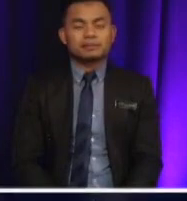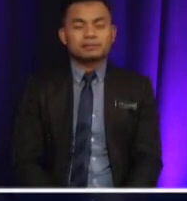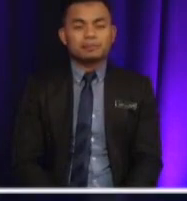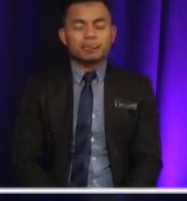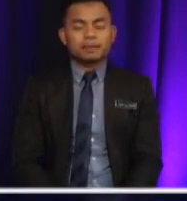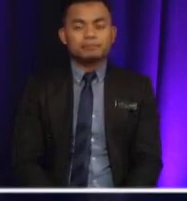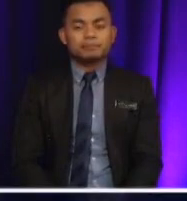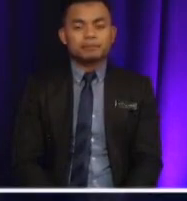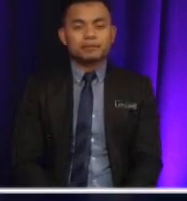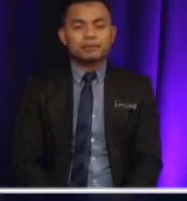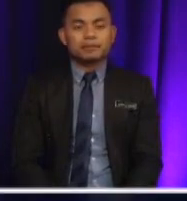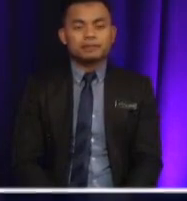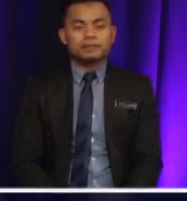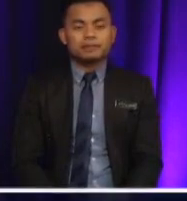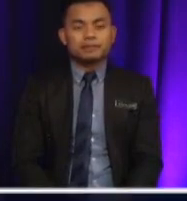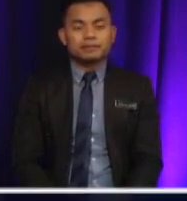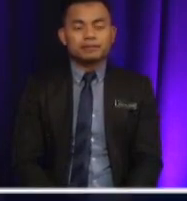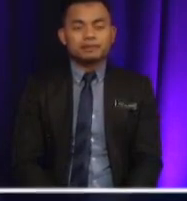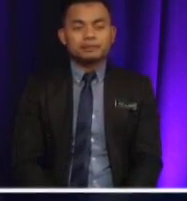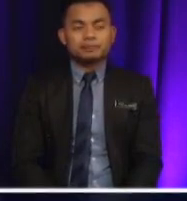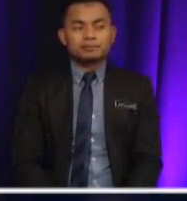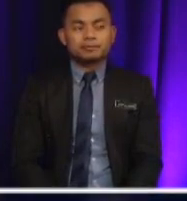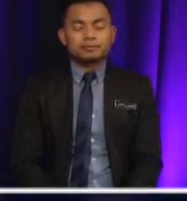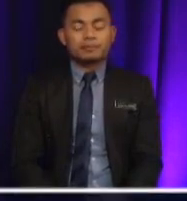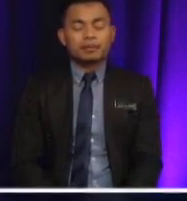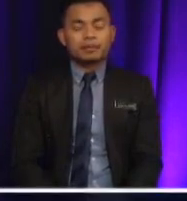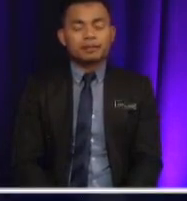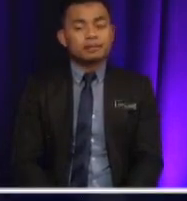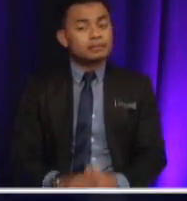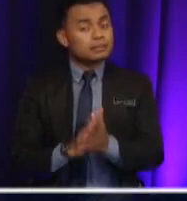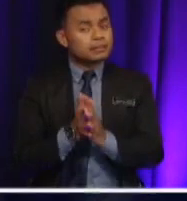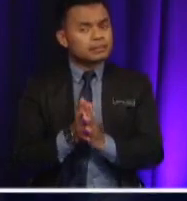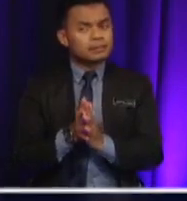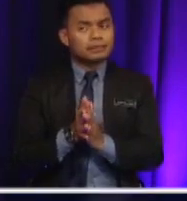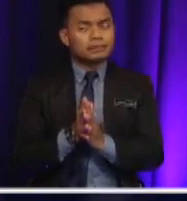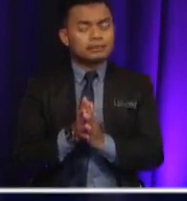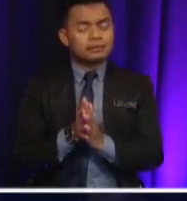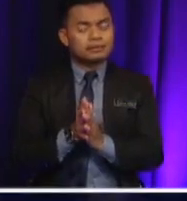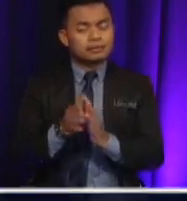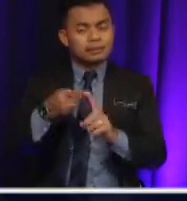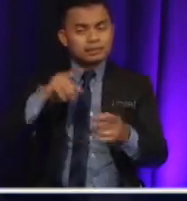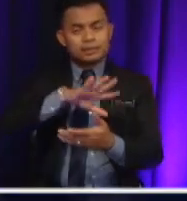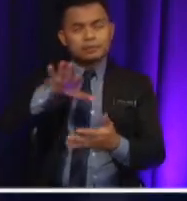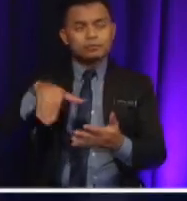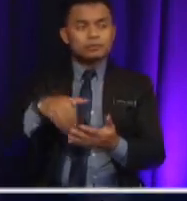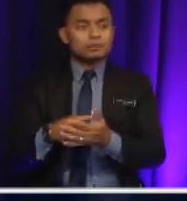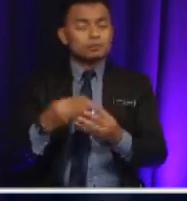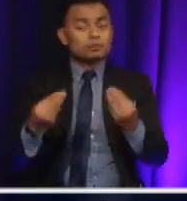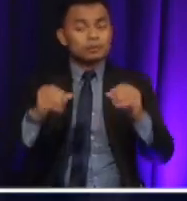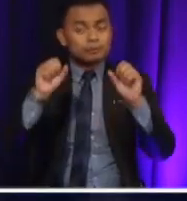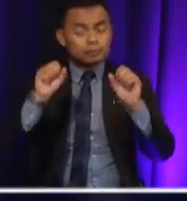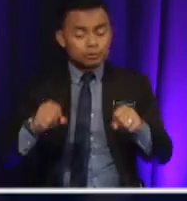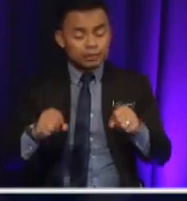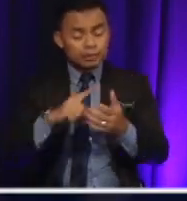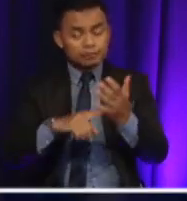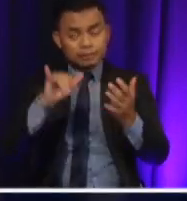right. surely did. Okay. All So right. overall, teacher, probably we can just run through a quick, summary of what we Sure.